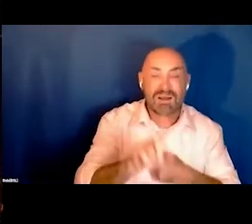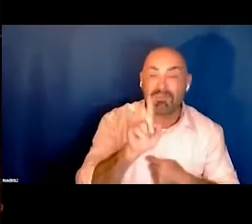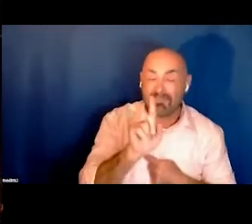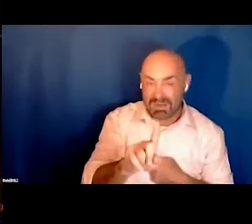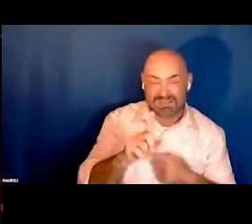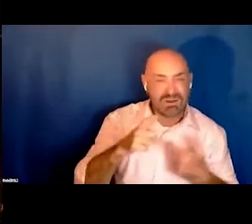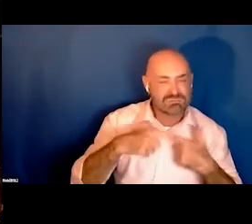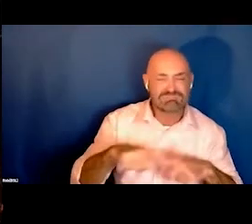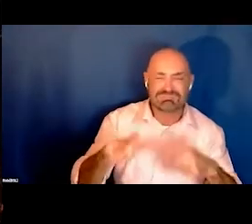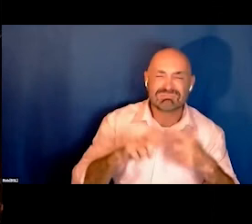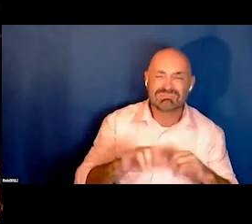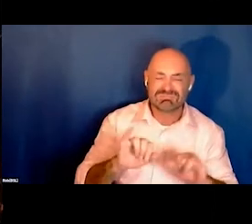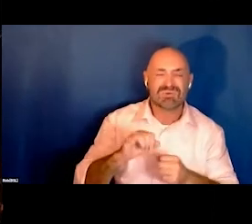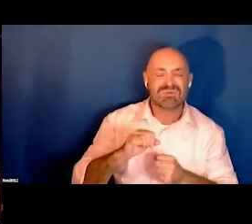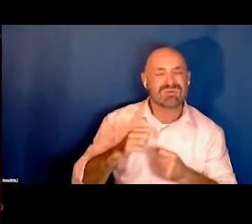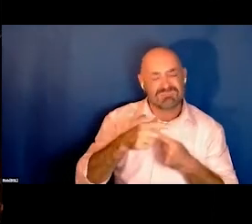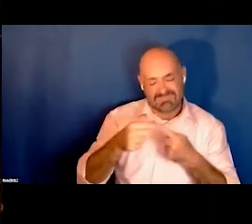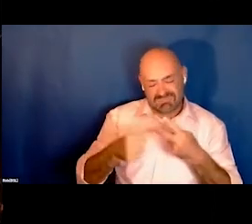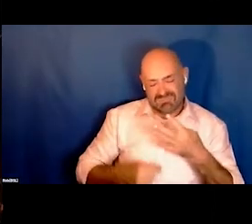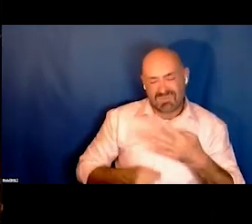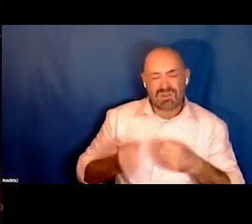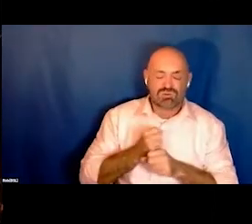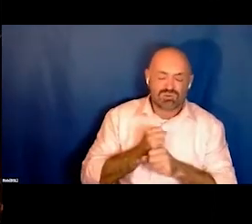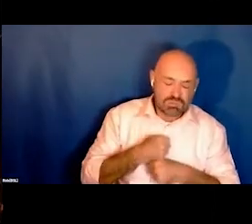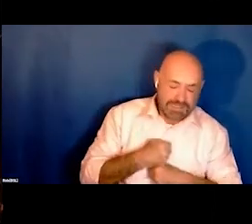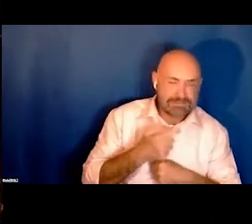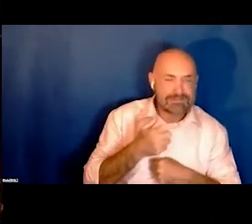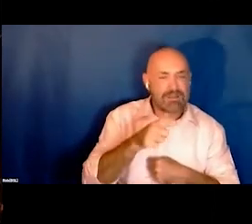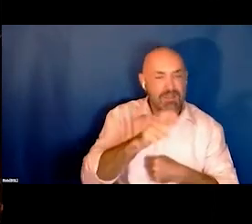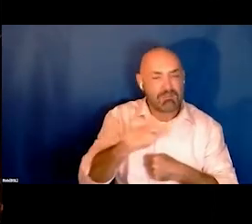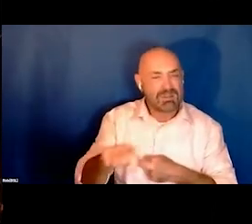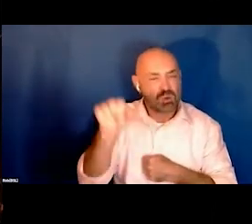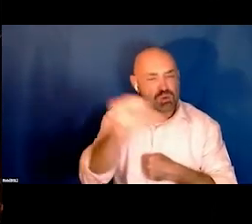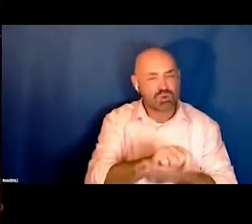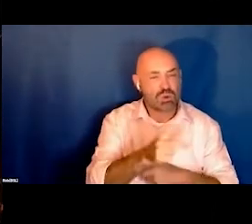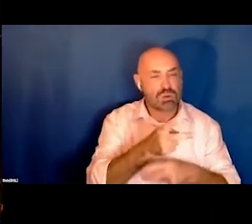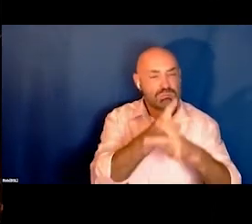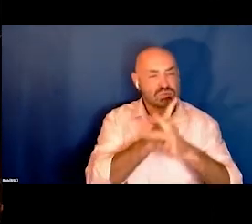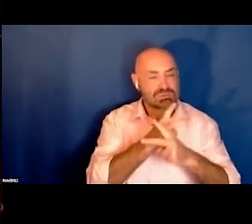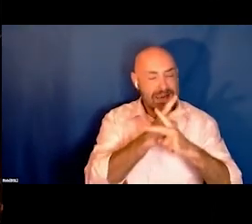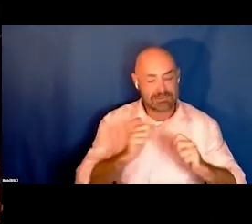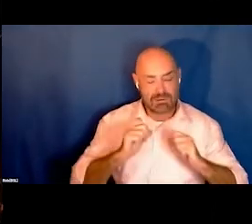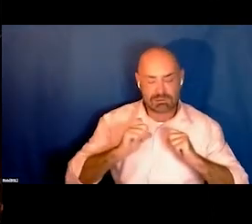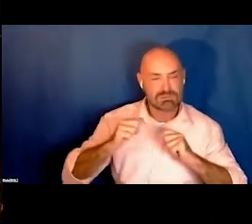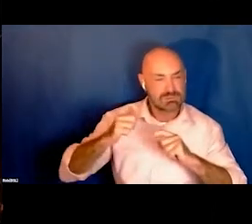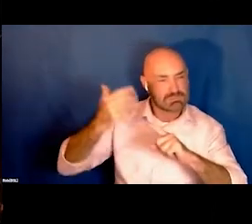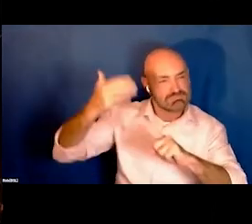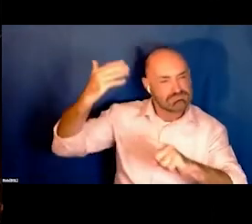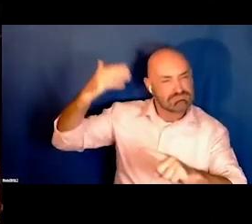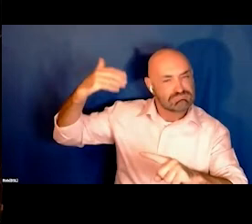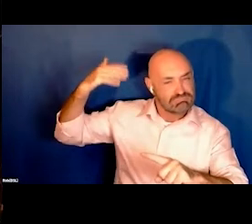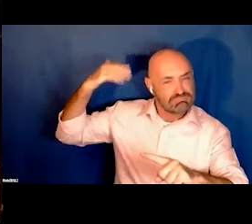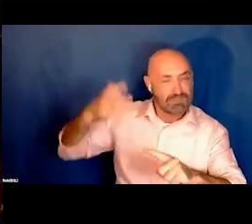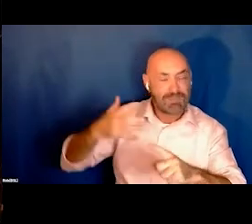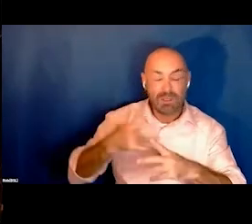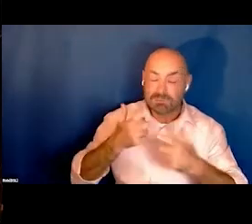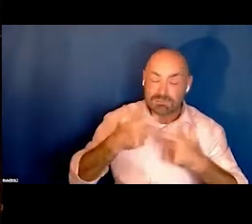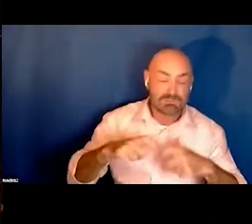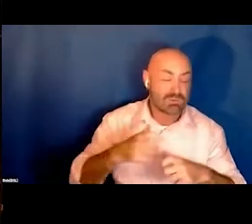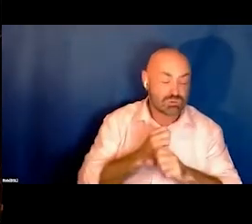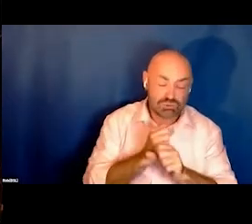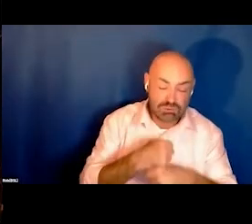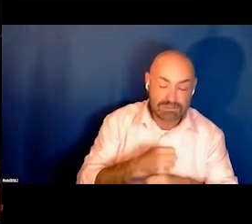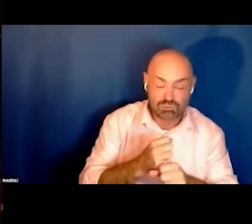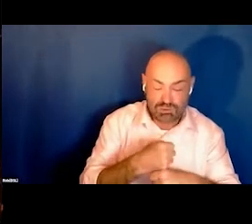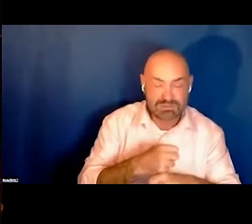ongoing stressor. And feeling betrayed by the people who are supposed to protect you and feeling this ongoing stress without being told